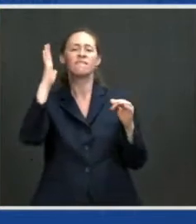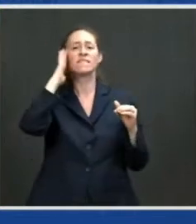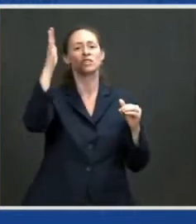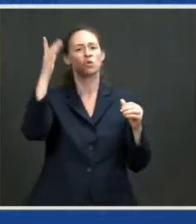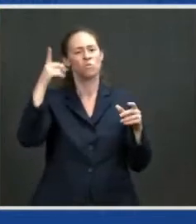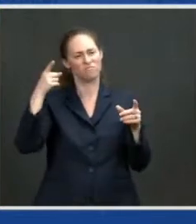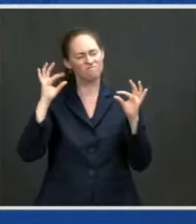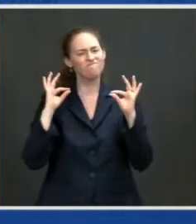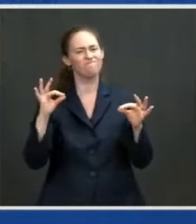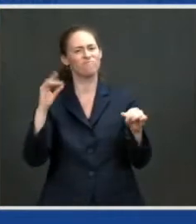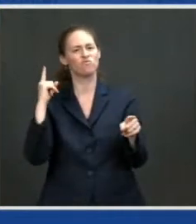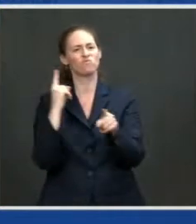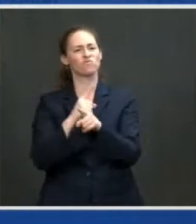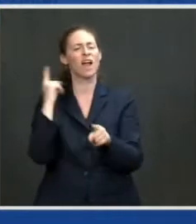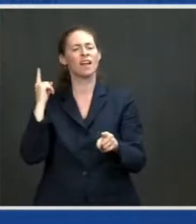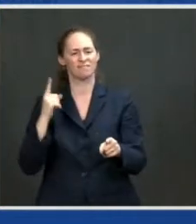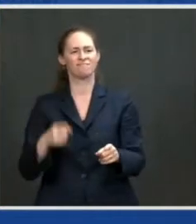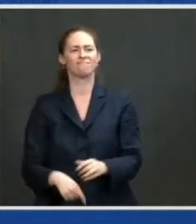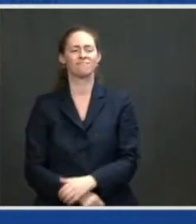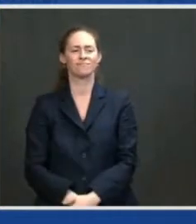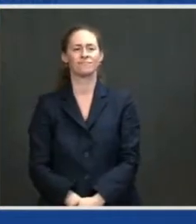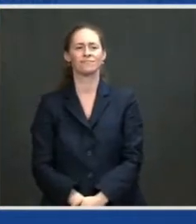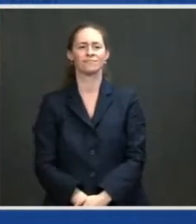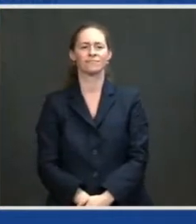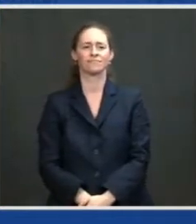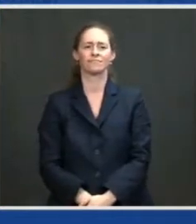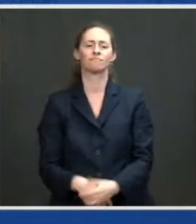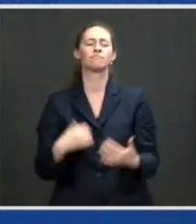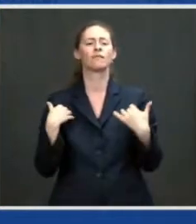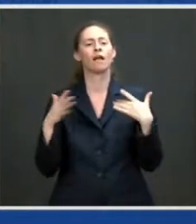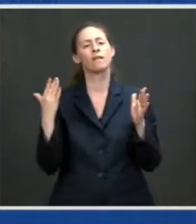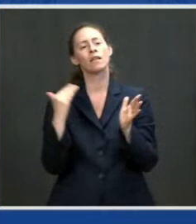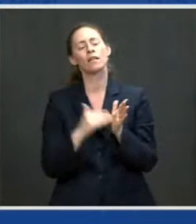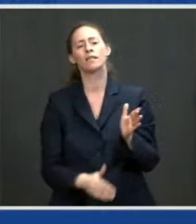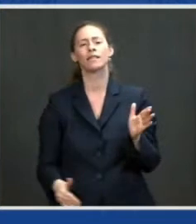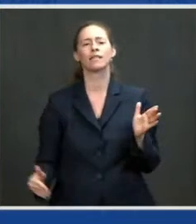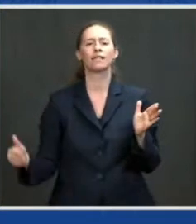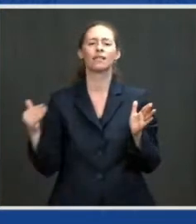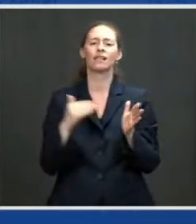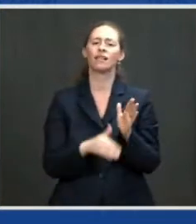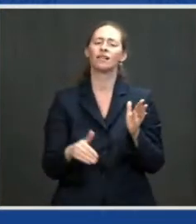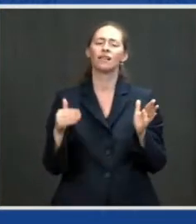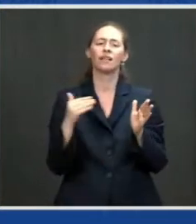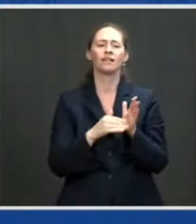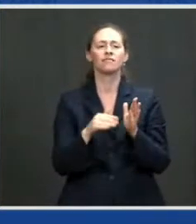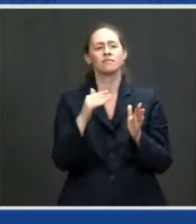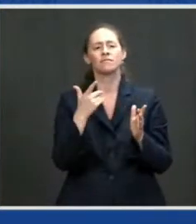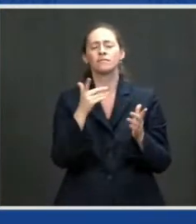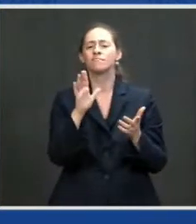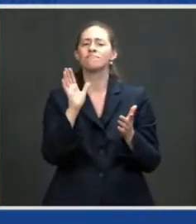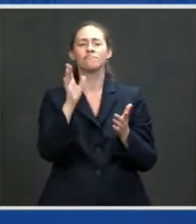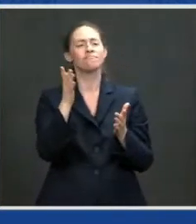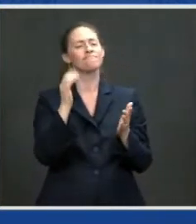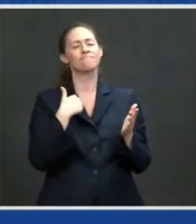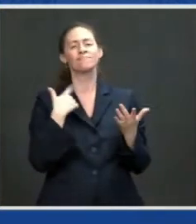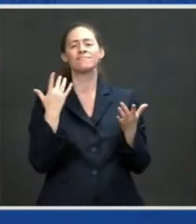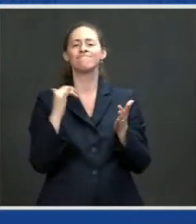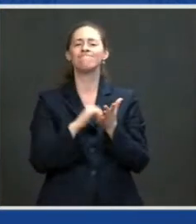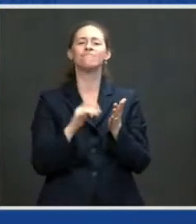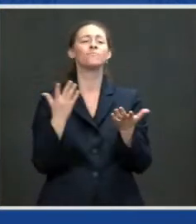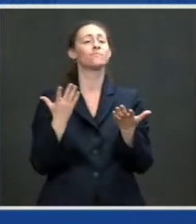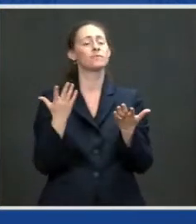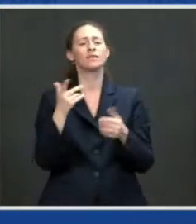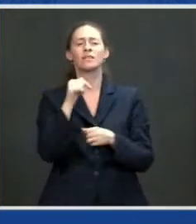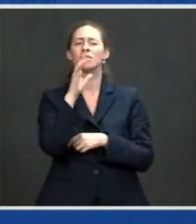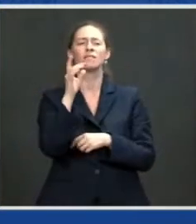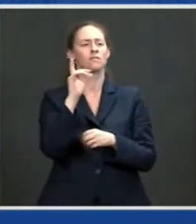Folks, I've said it 1,000 times and mean it from the bottom of my heart. There's not a single thing America can't